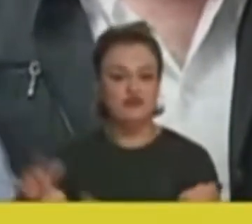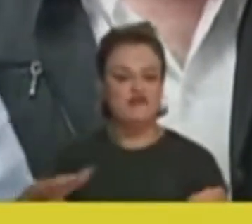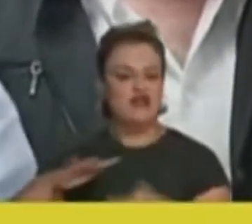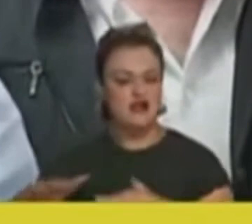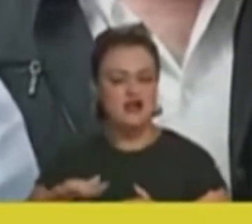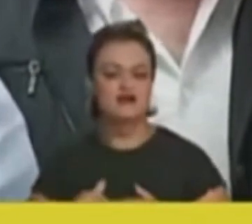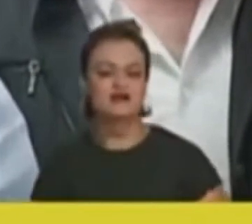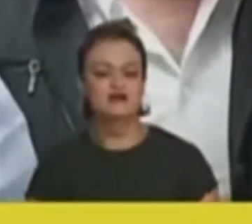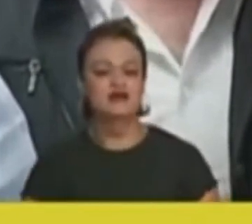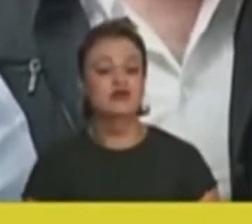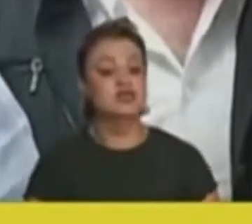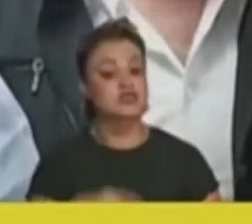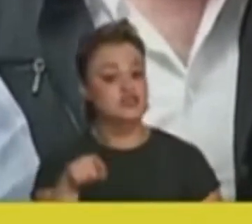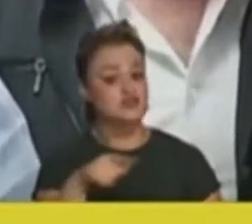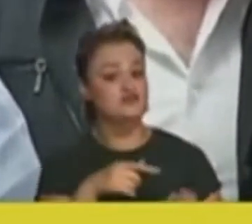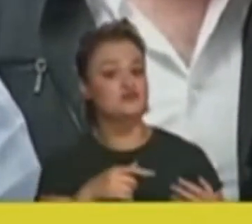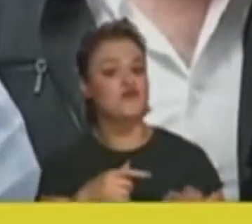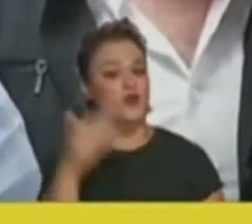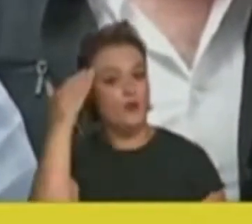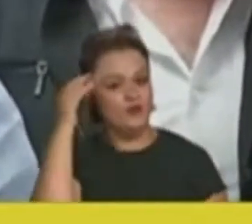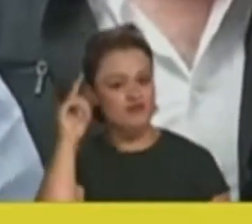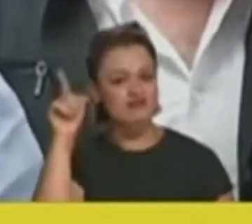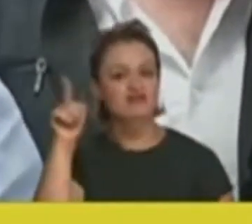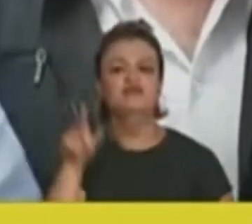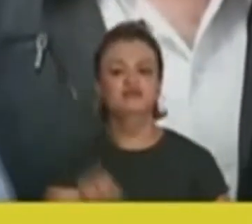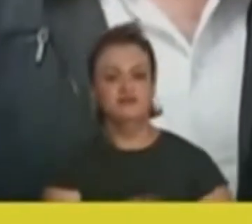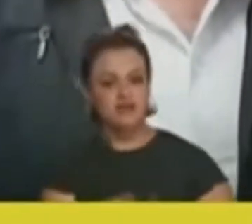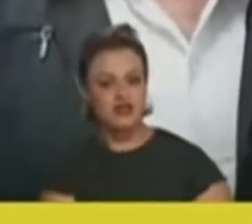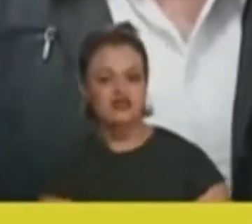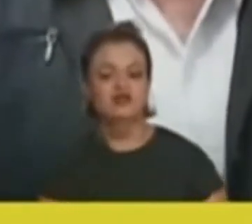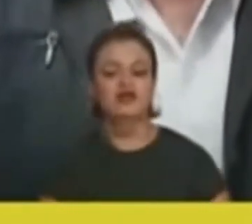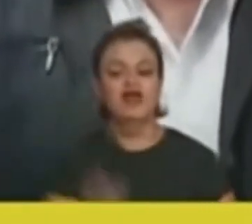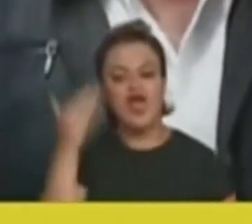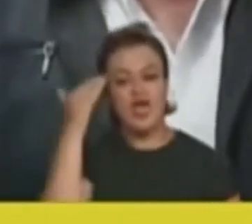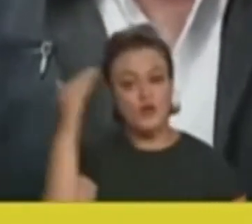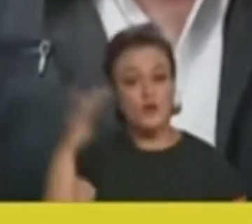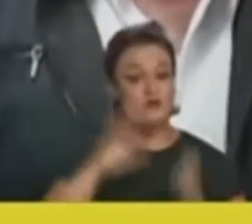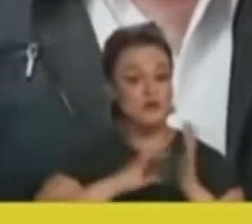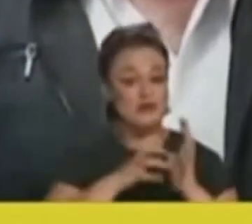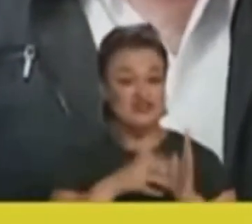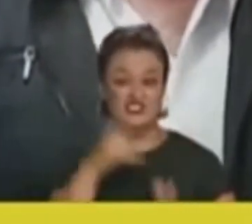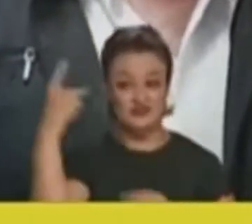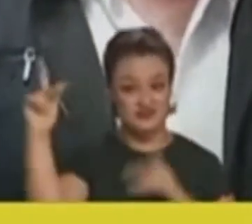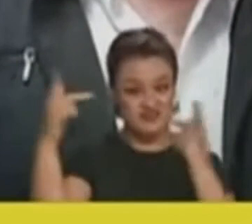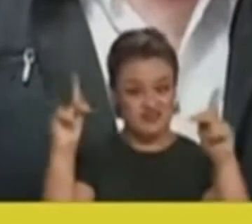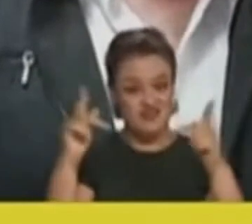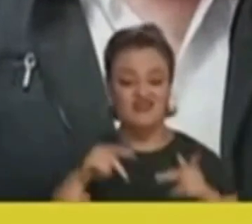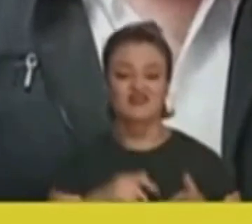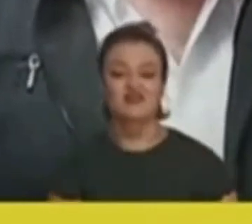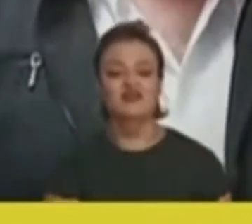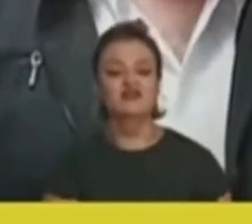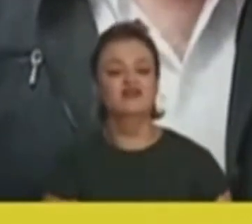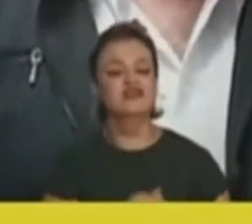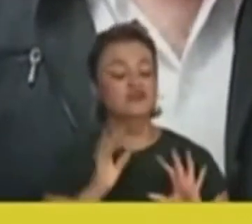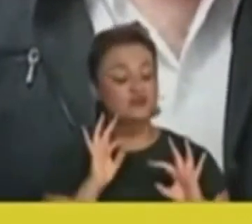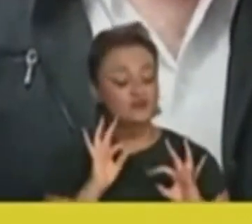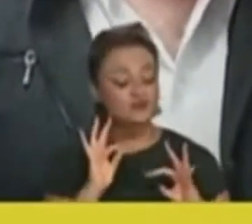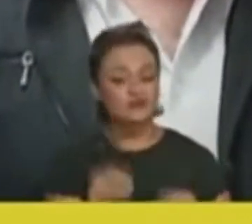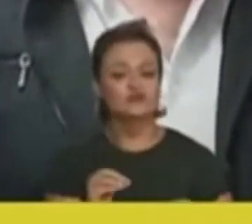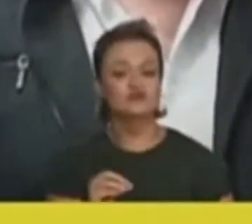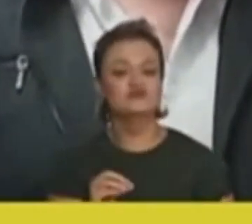hold accountable all the parties that support him. We're going to do that very quickly. I would